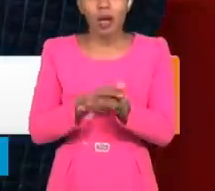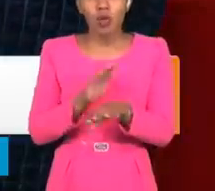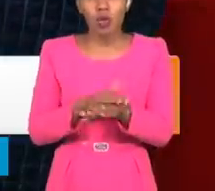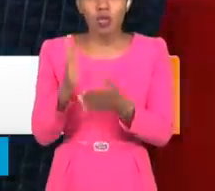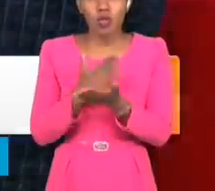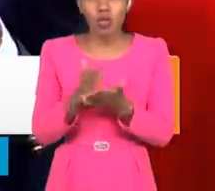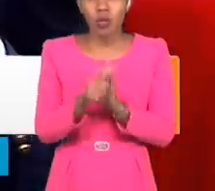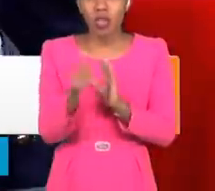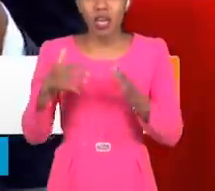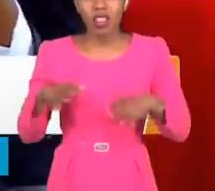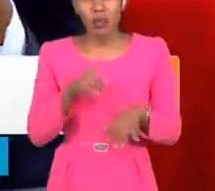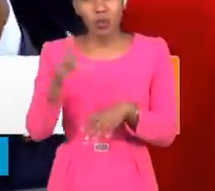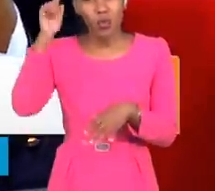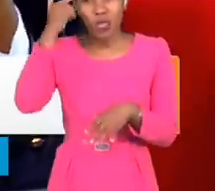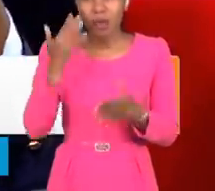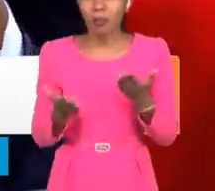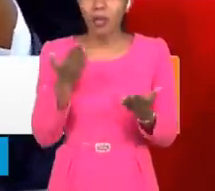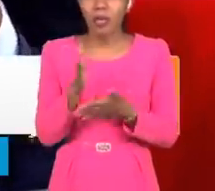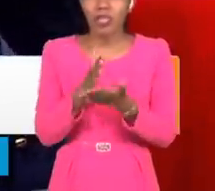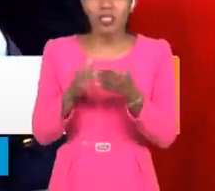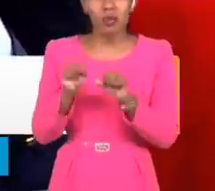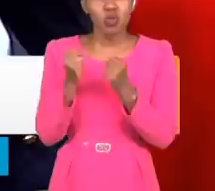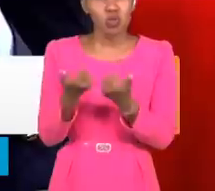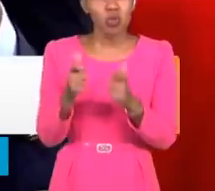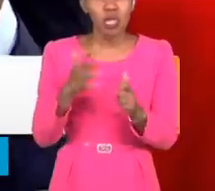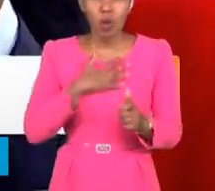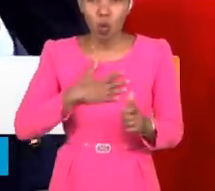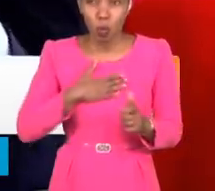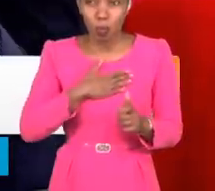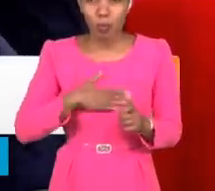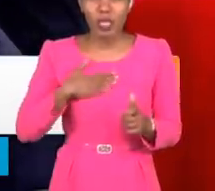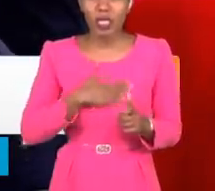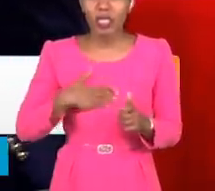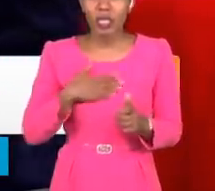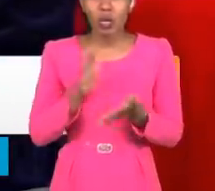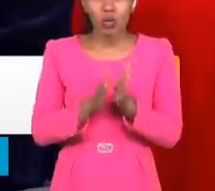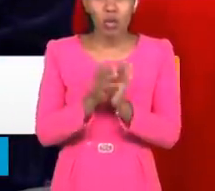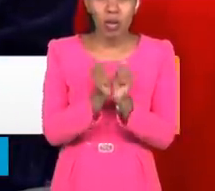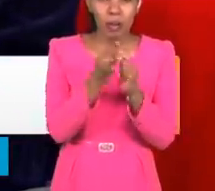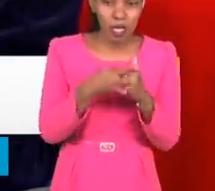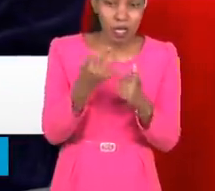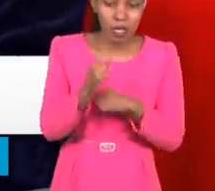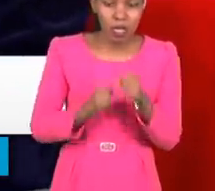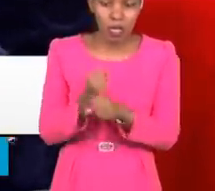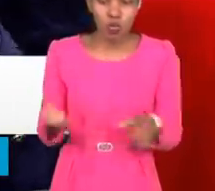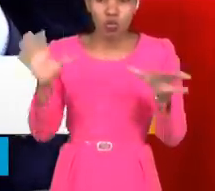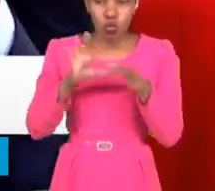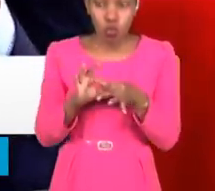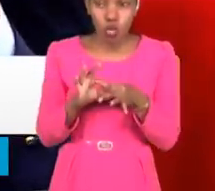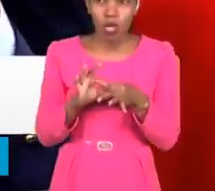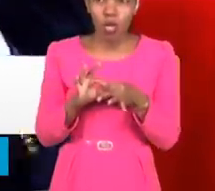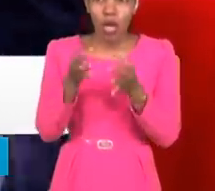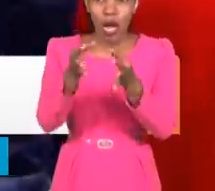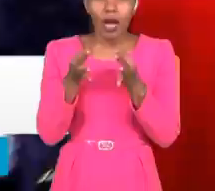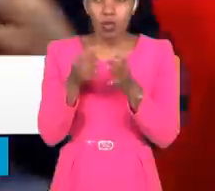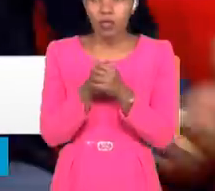with the others. Do you think, you know, there's some social media sites where you need to be 18 and above for you to join? Yes. These pages. Mm-hmm. We are